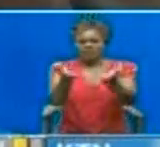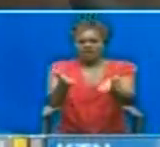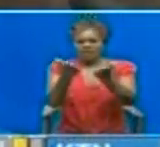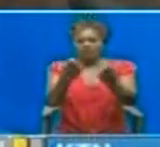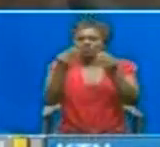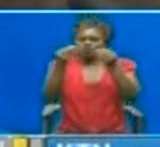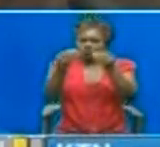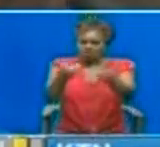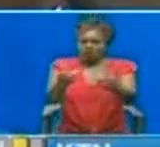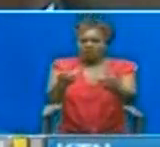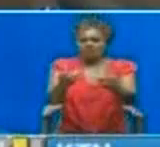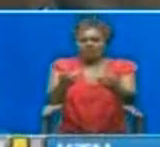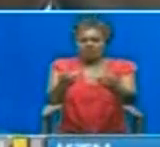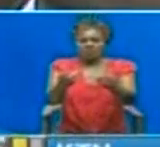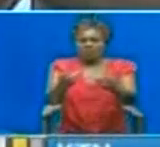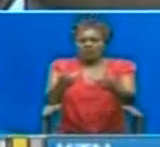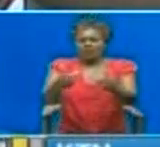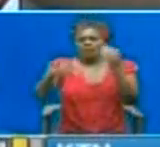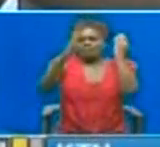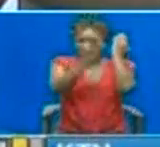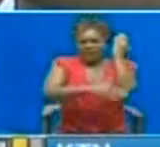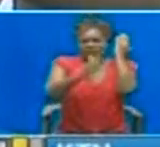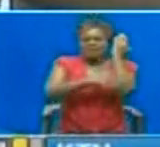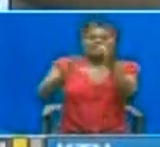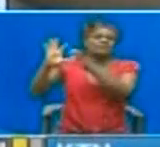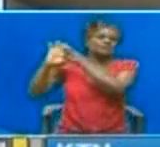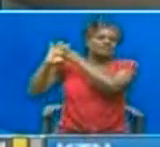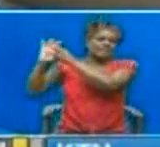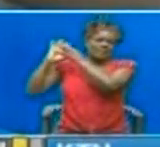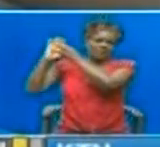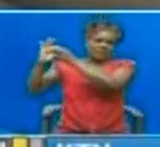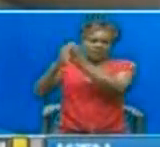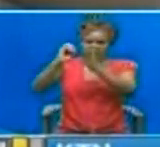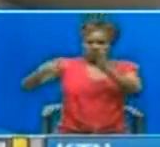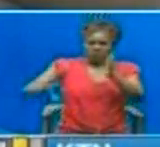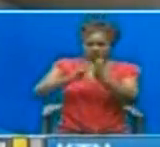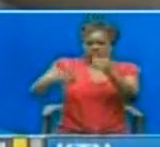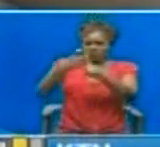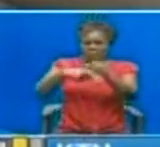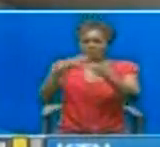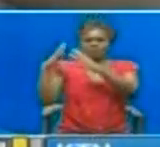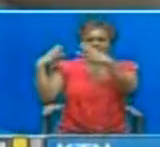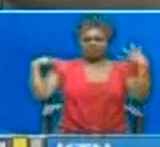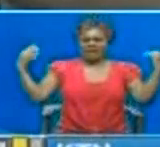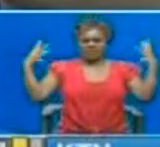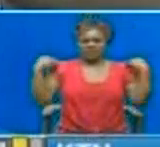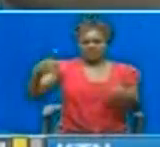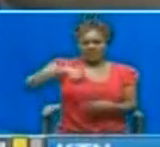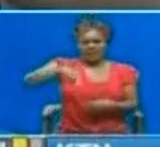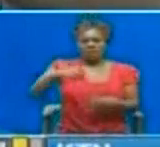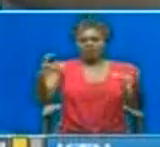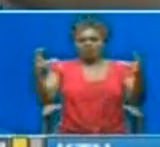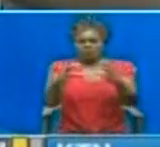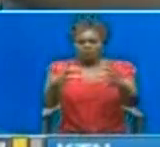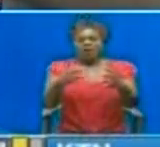resolve this really, really bad culture that we need to stem out from our practice, and so that our people can